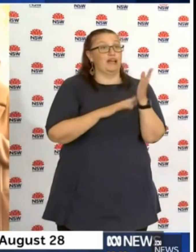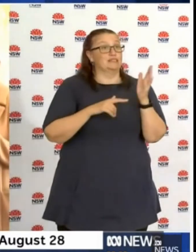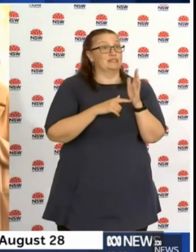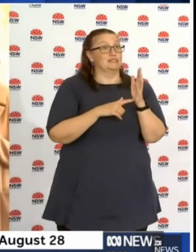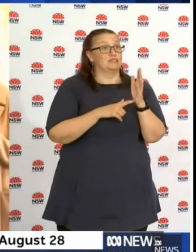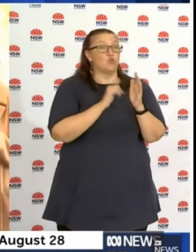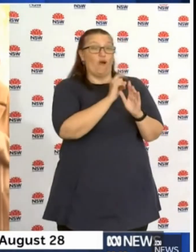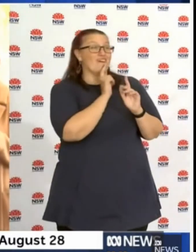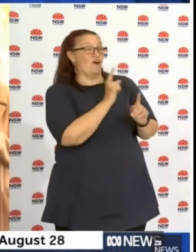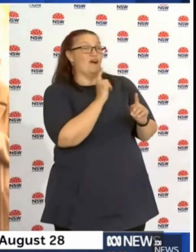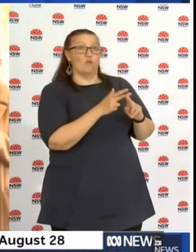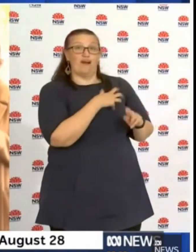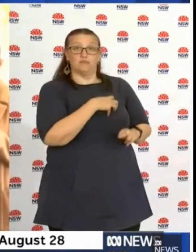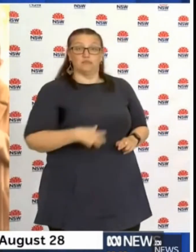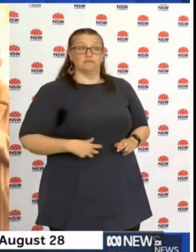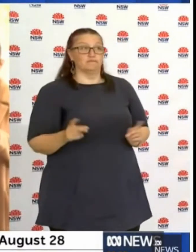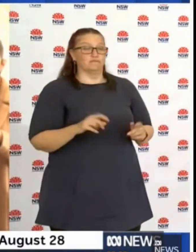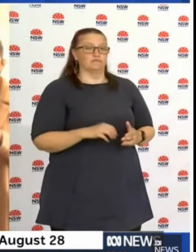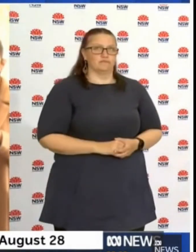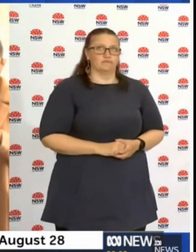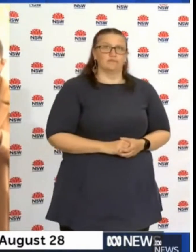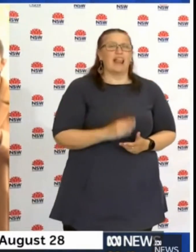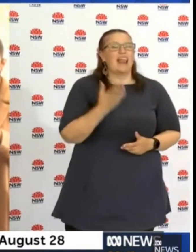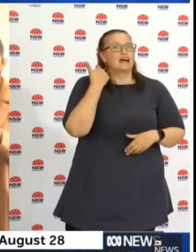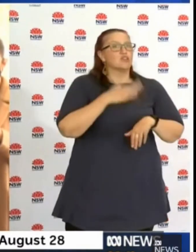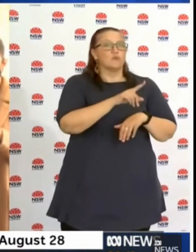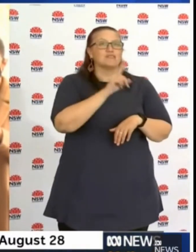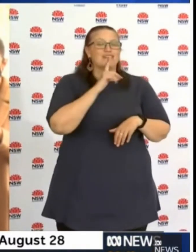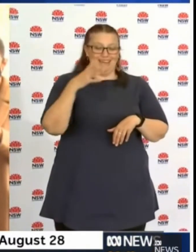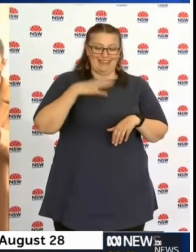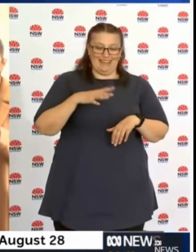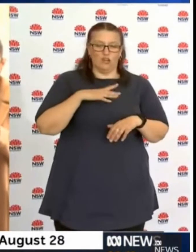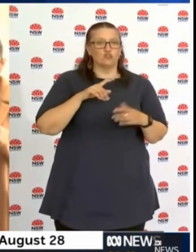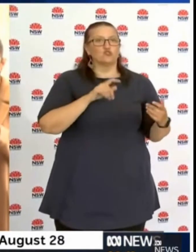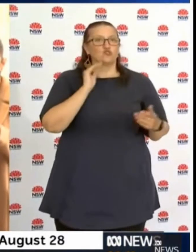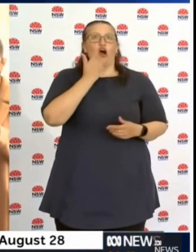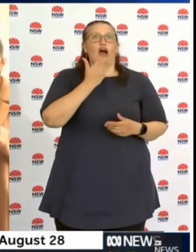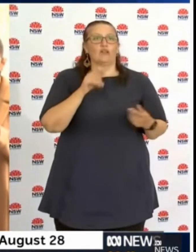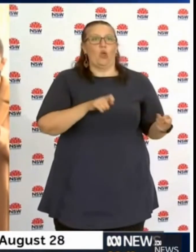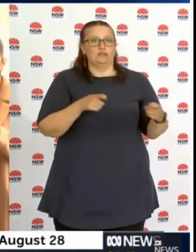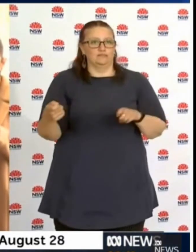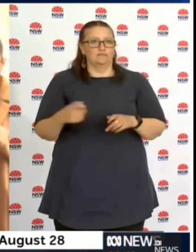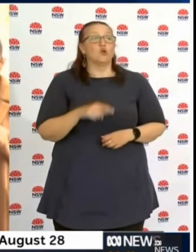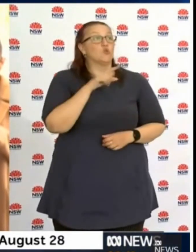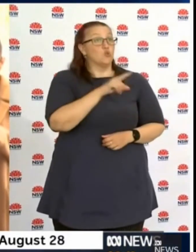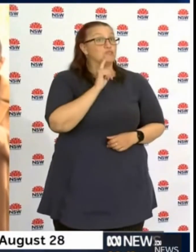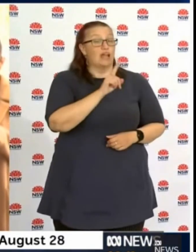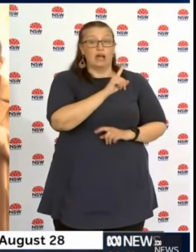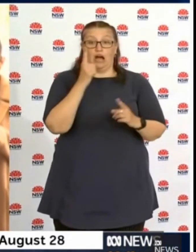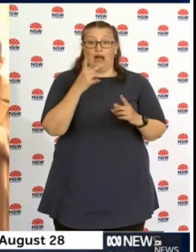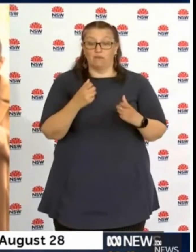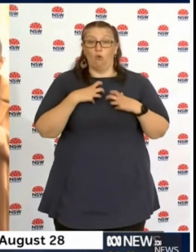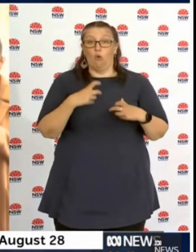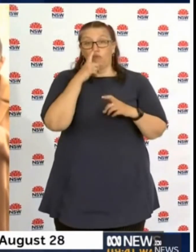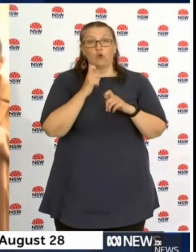government. Last time we saw you were talking about a tight lockdown. You said we cannot have more people going into workplaces. Since then,